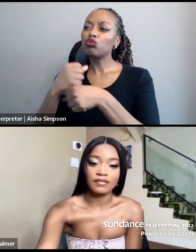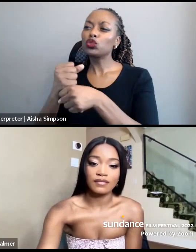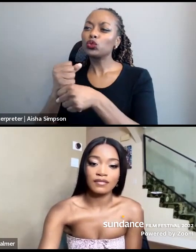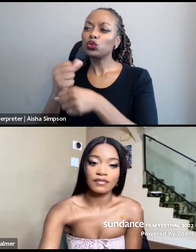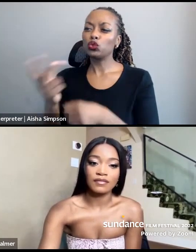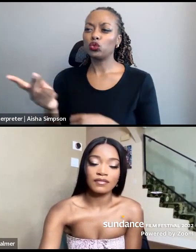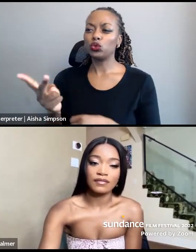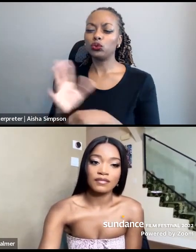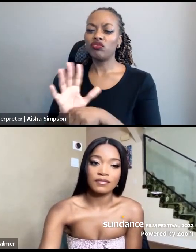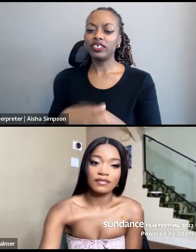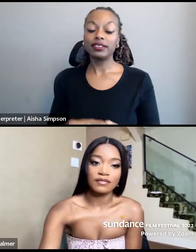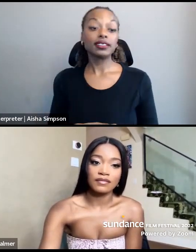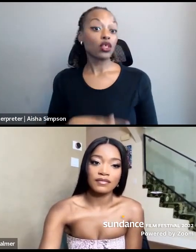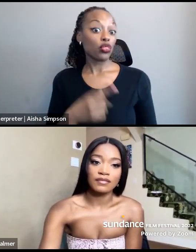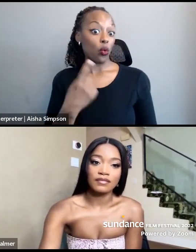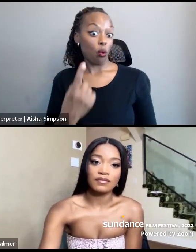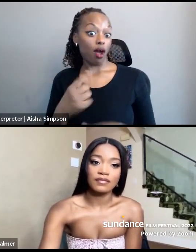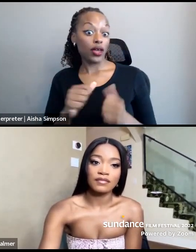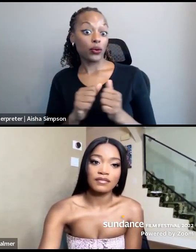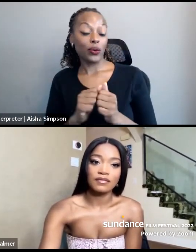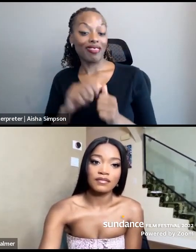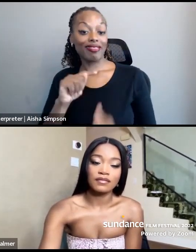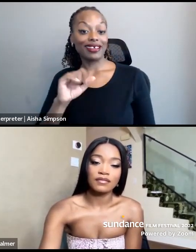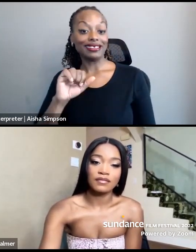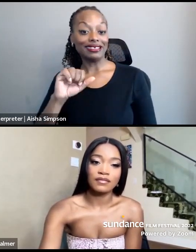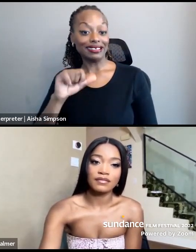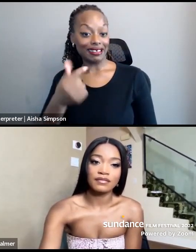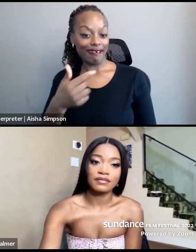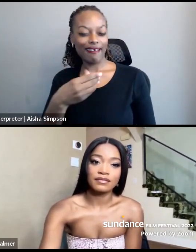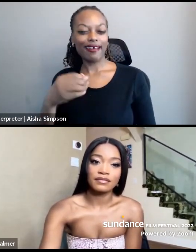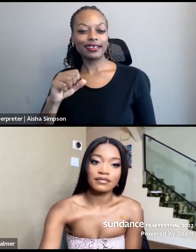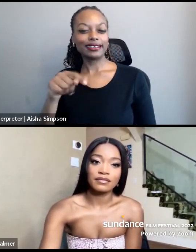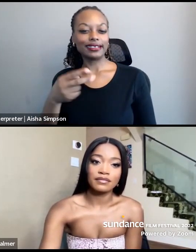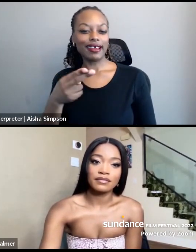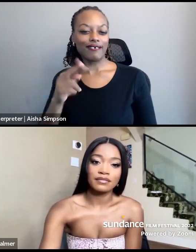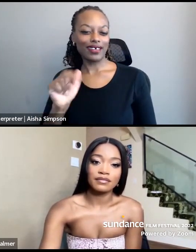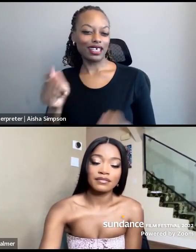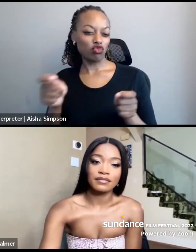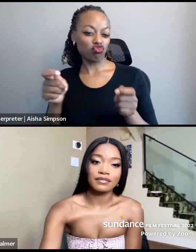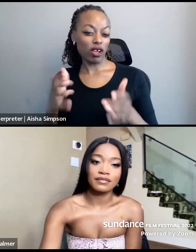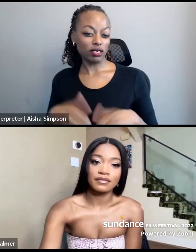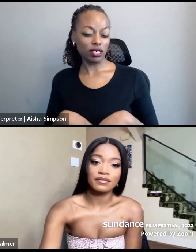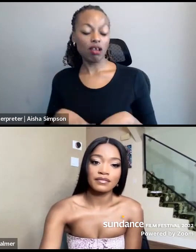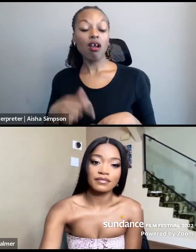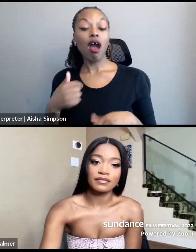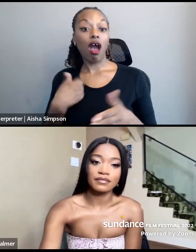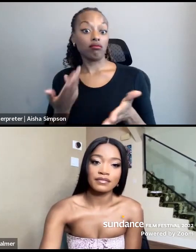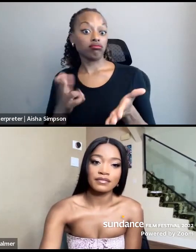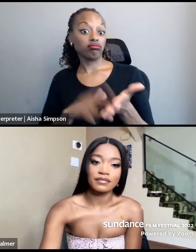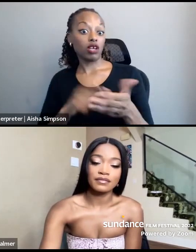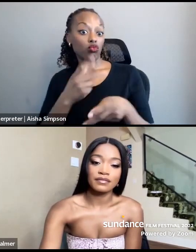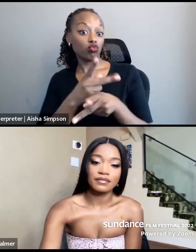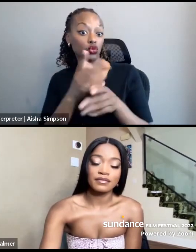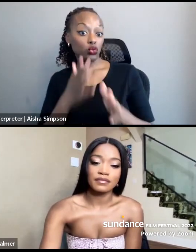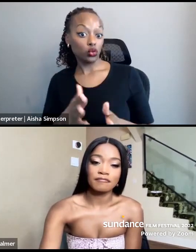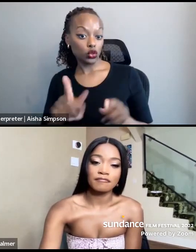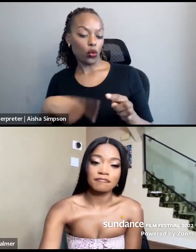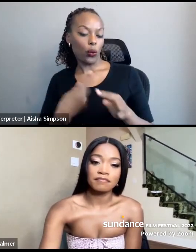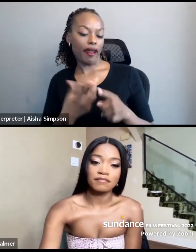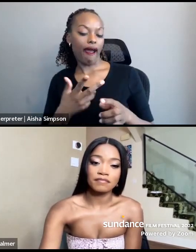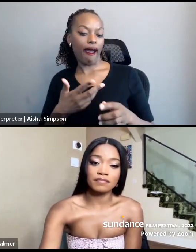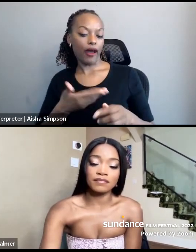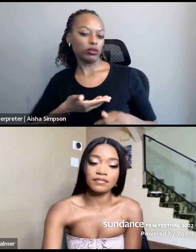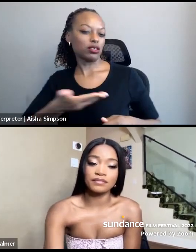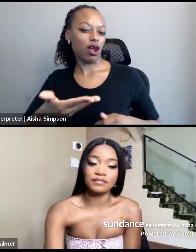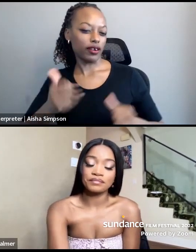I hopped onto that as a producer when I signed on to star in it. It was like the early days